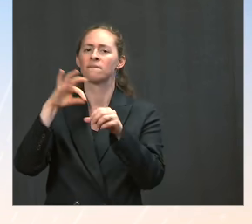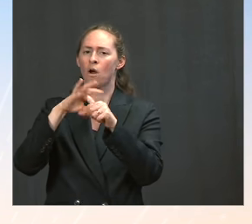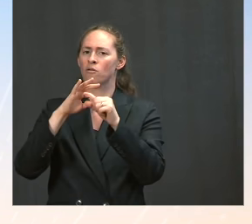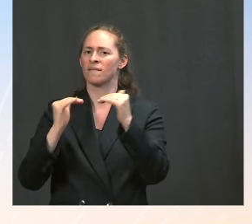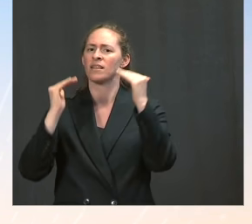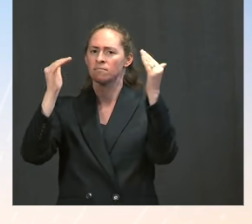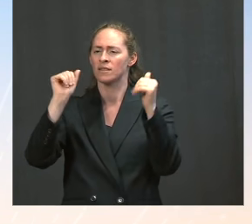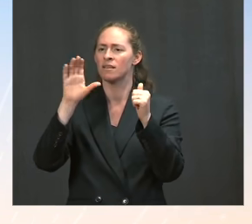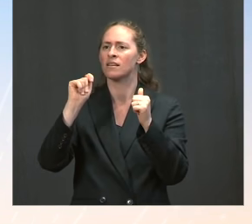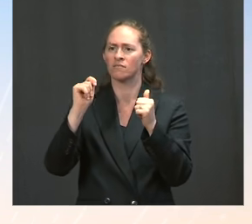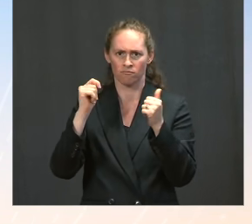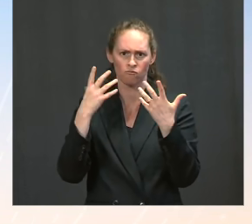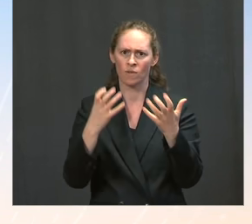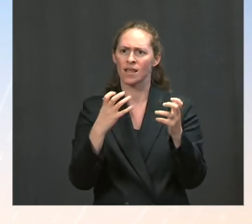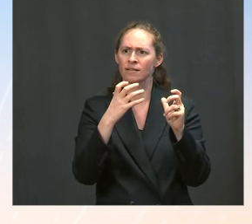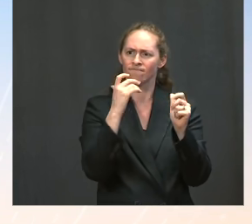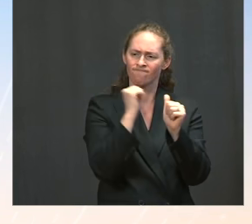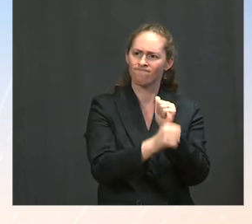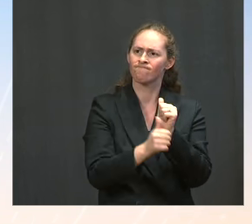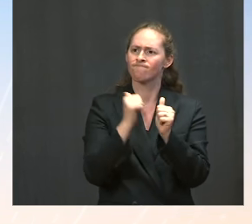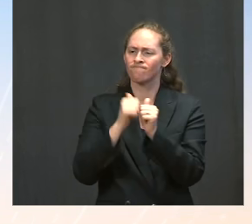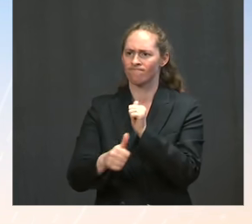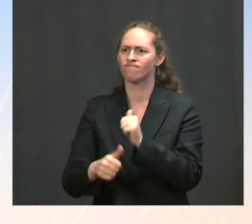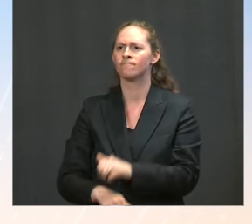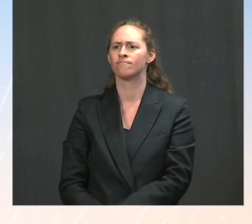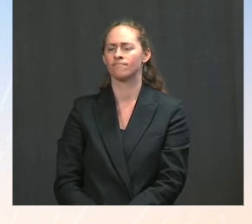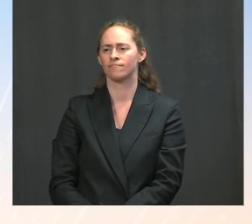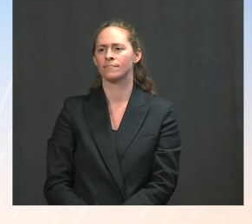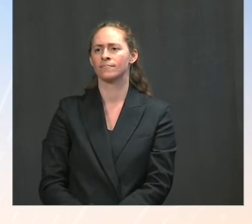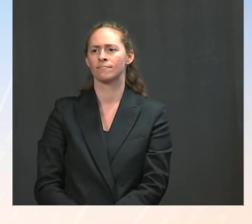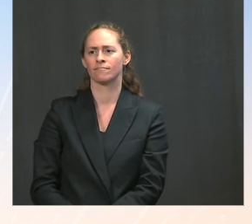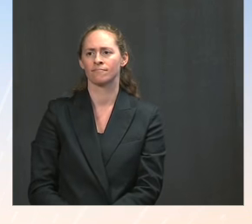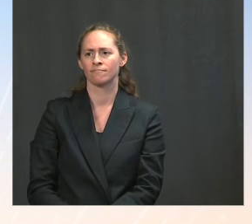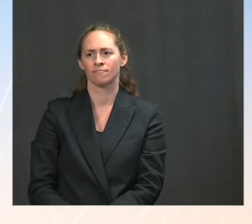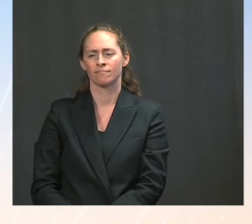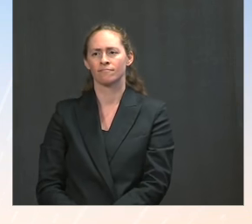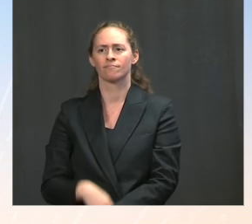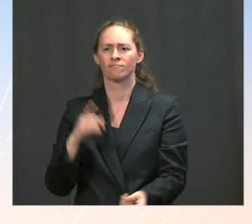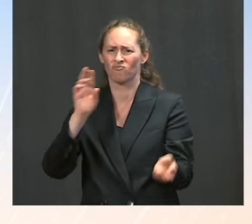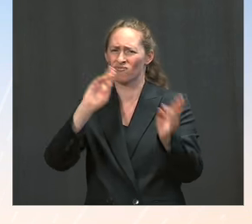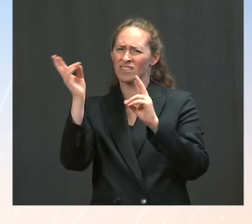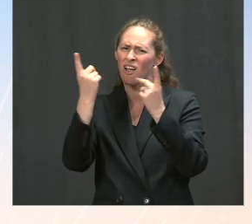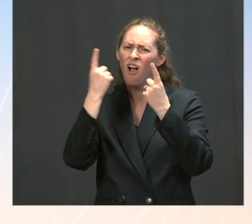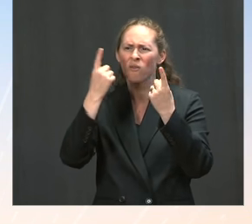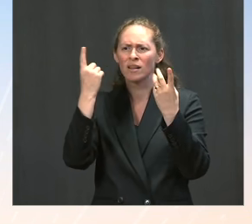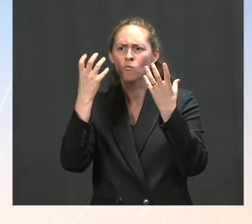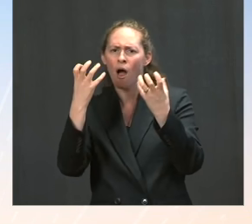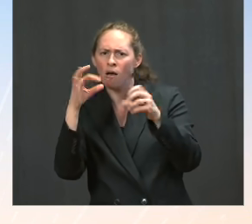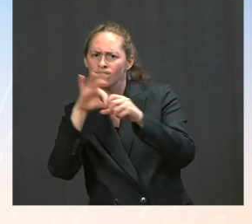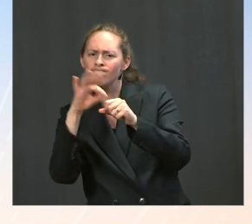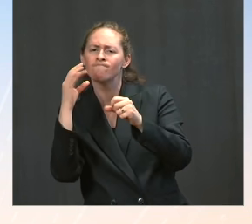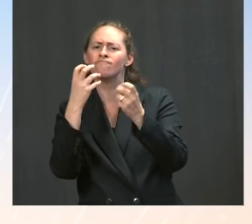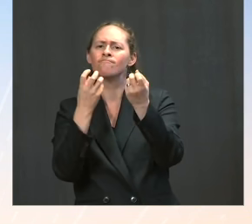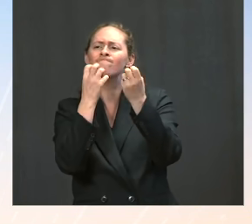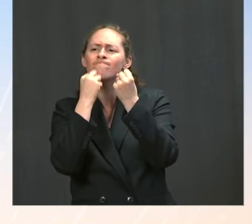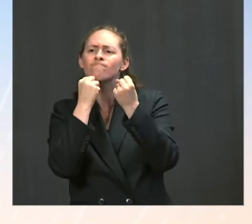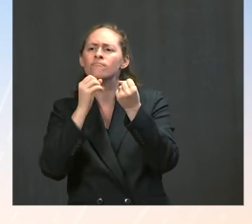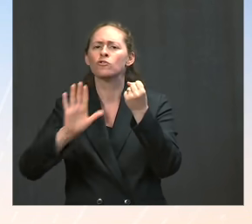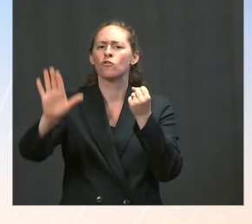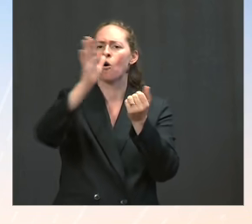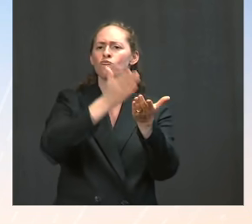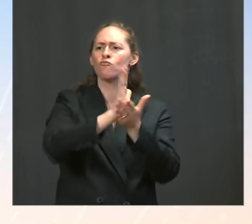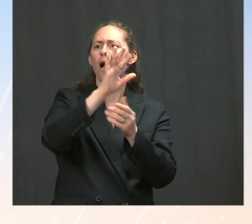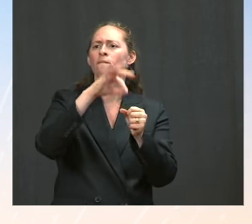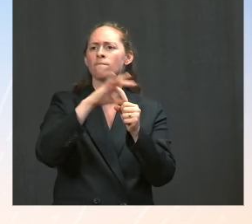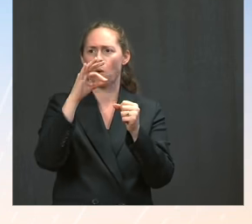all-of-government effort to protect and advance voting rights in every way we can through the executive branch after his executive order, and the White House Counsel's Office,